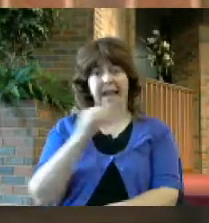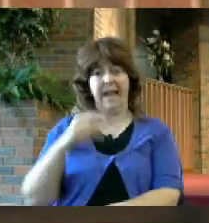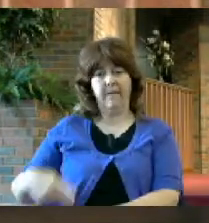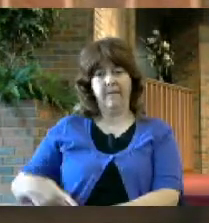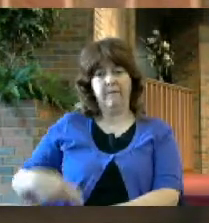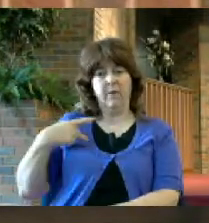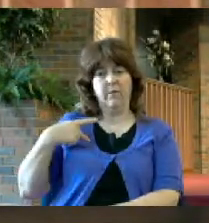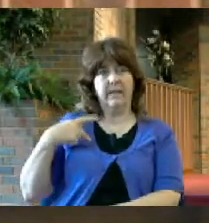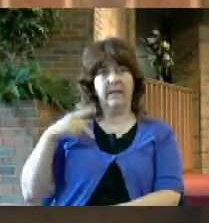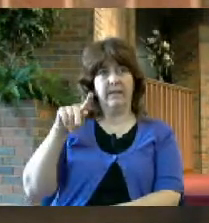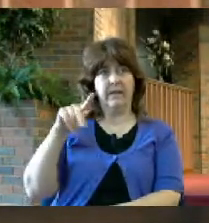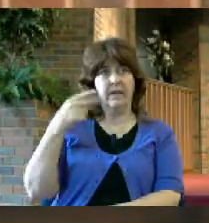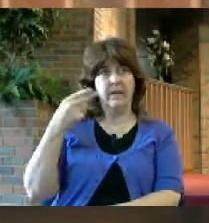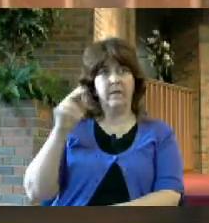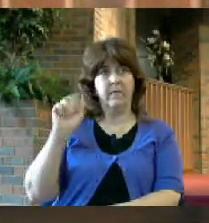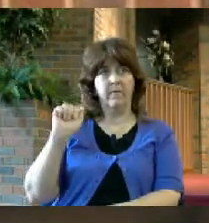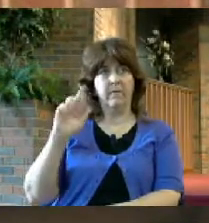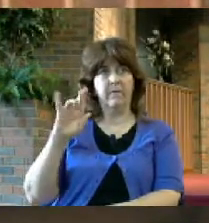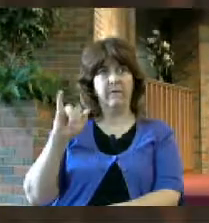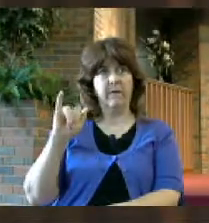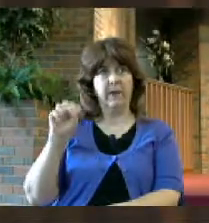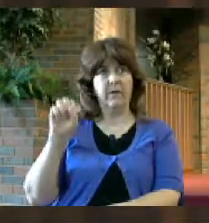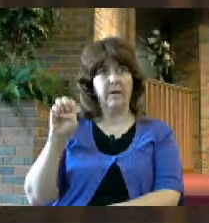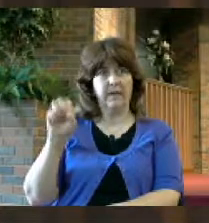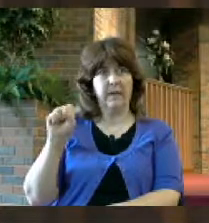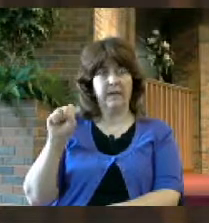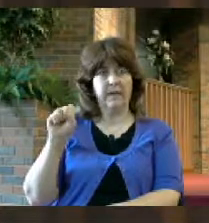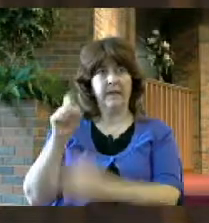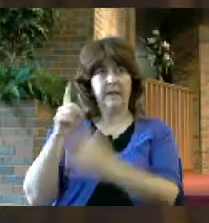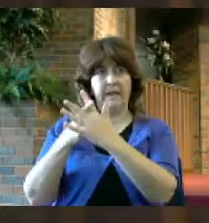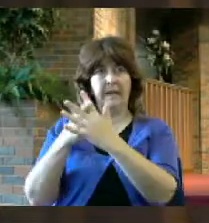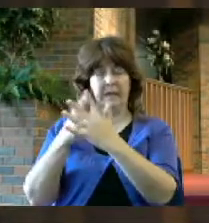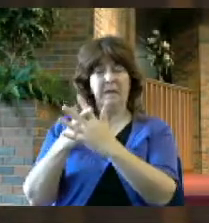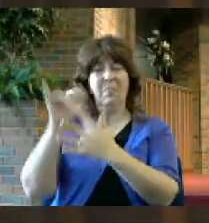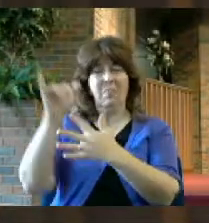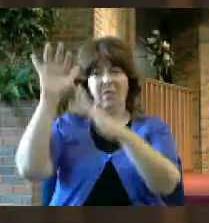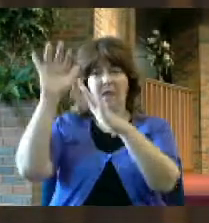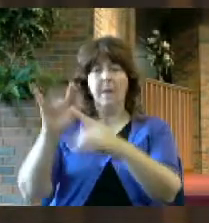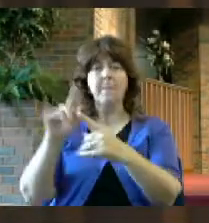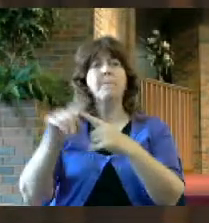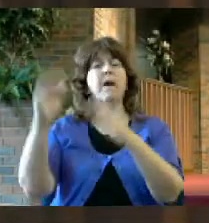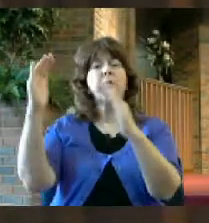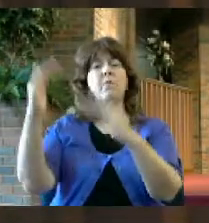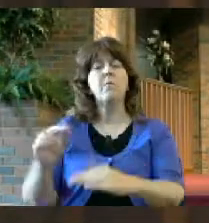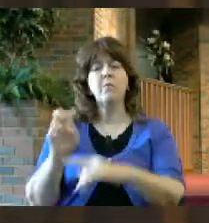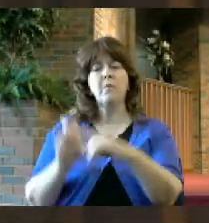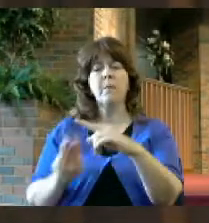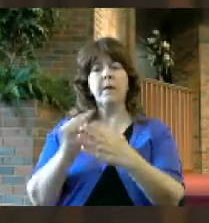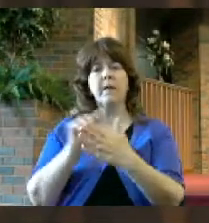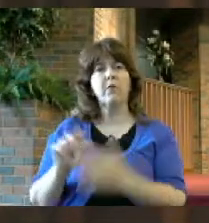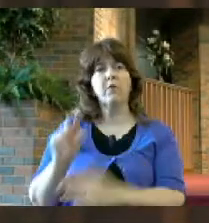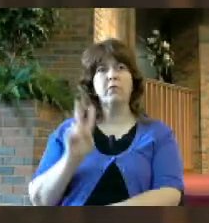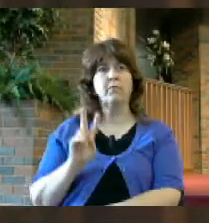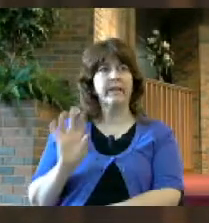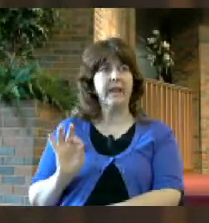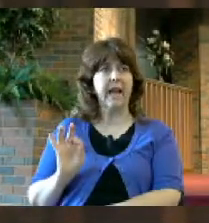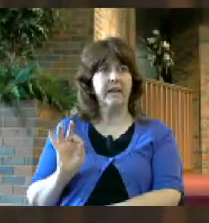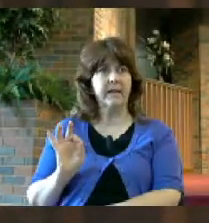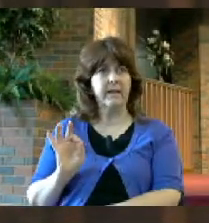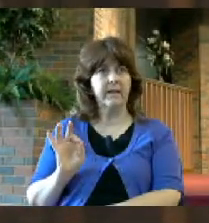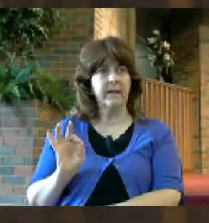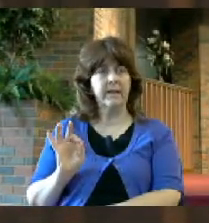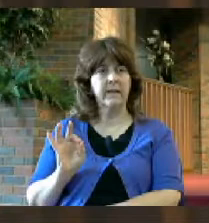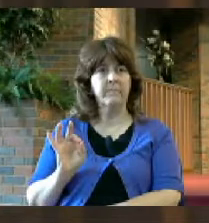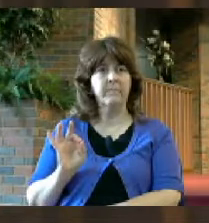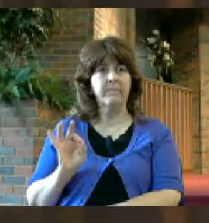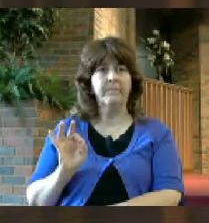interested in, a historical one. Begin reading in verse 29. Woe to you, scribes and